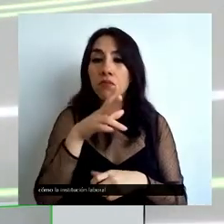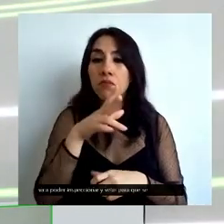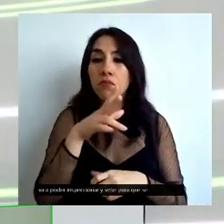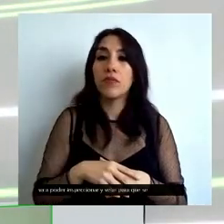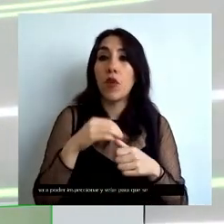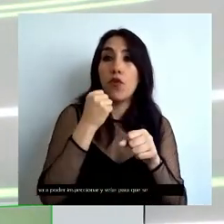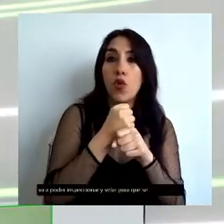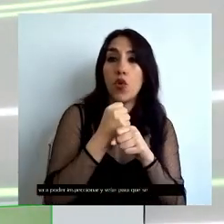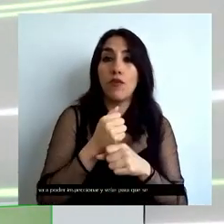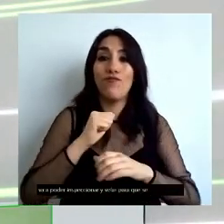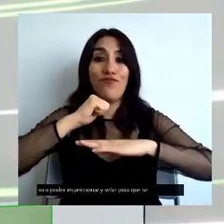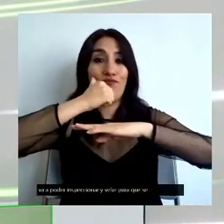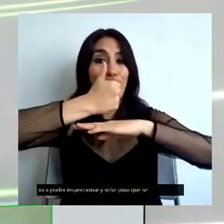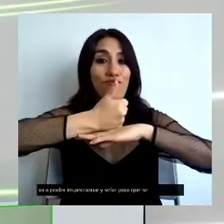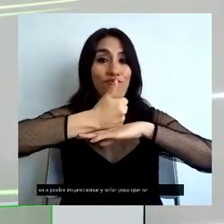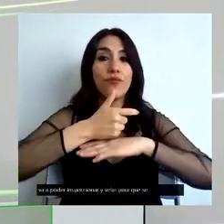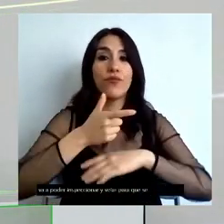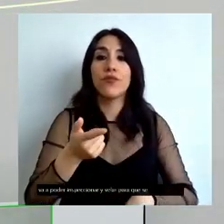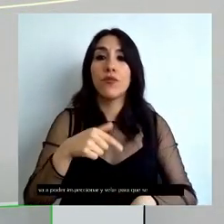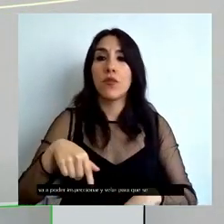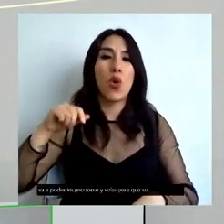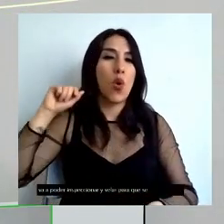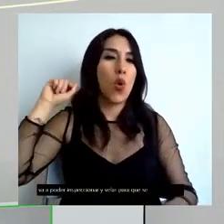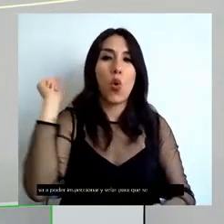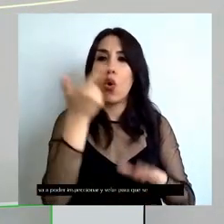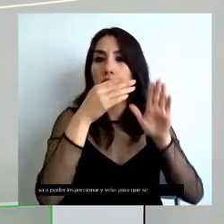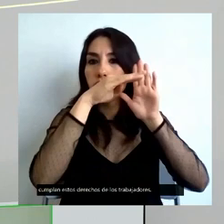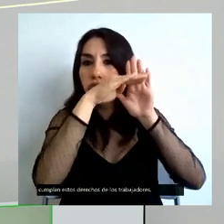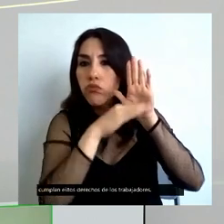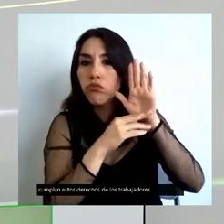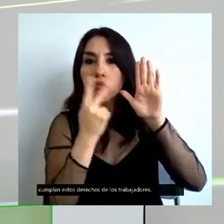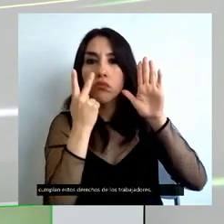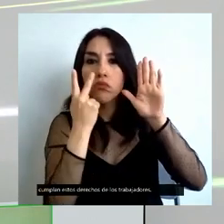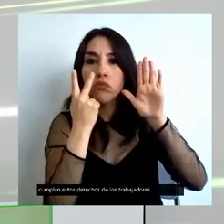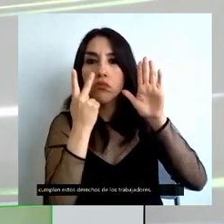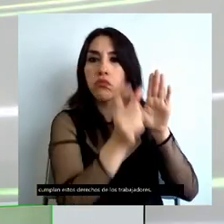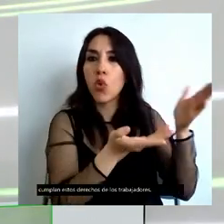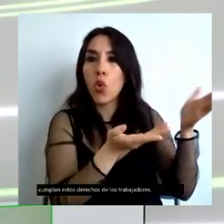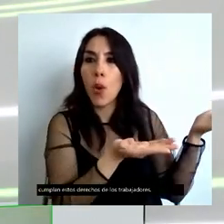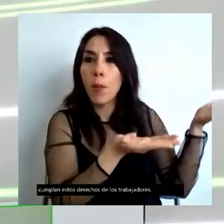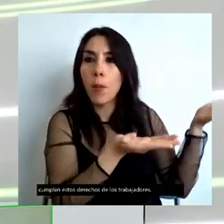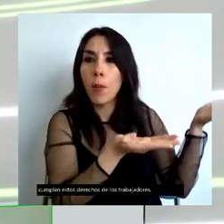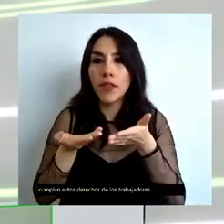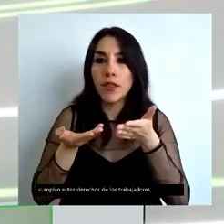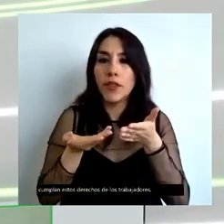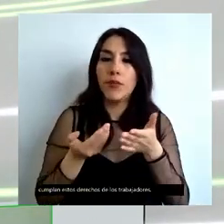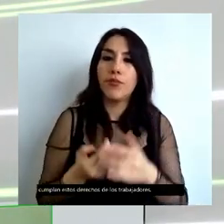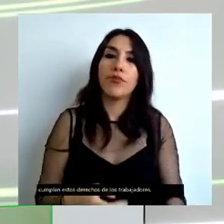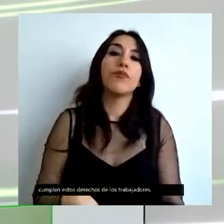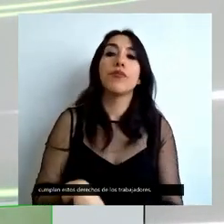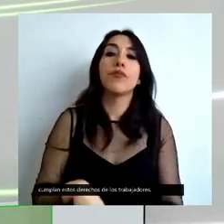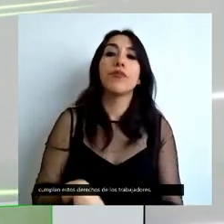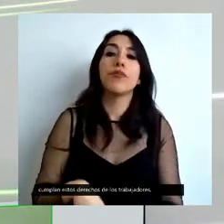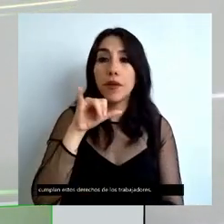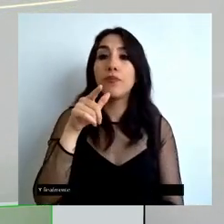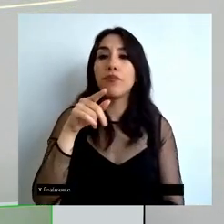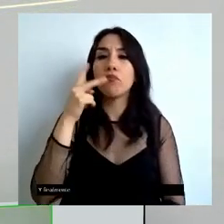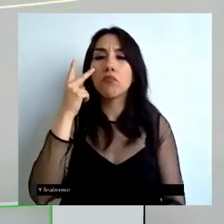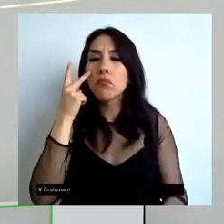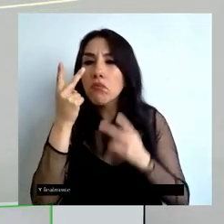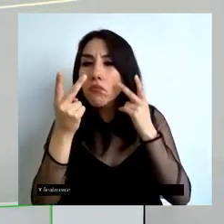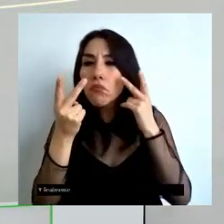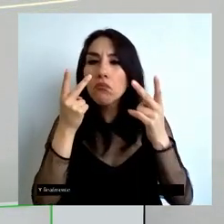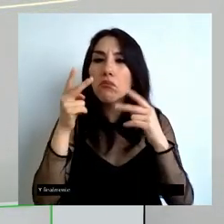will watch how these laws are implemented. And lastly, the role of the public sector by